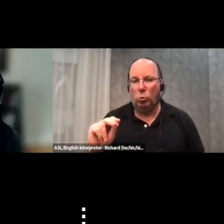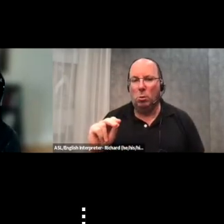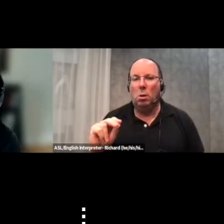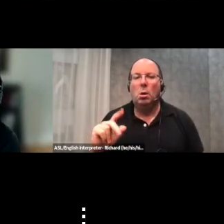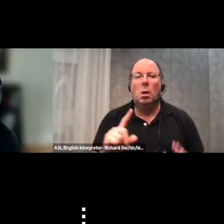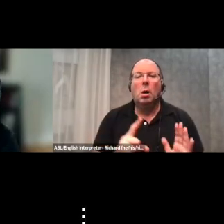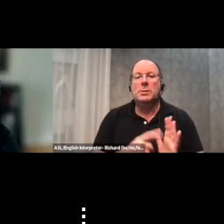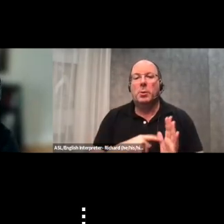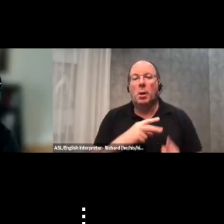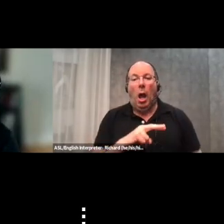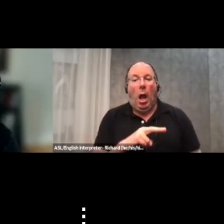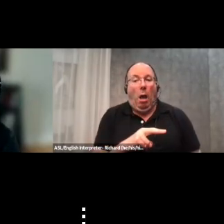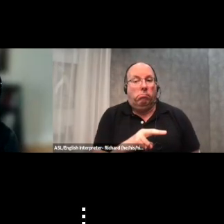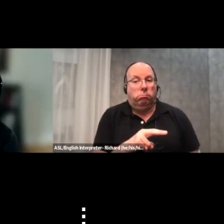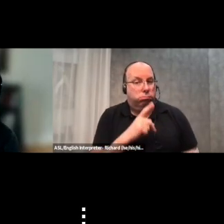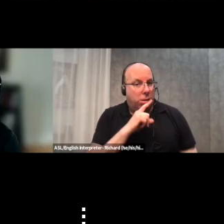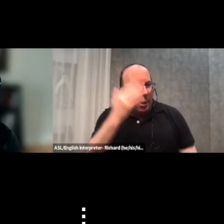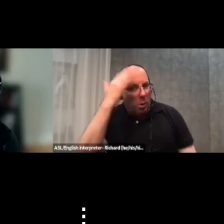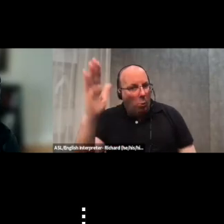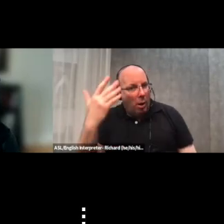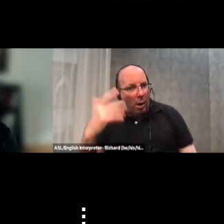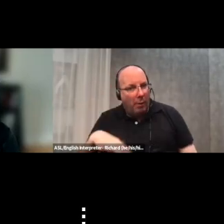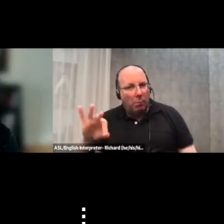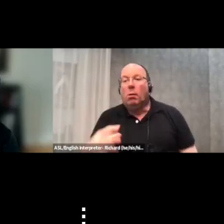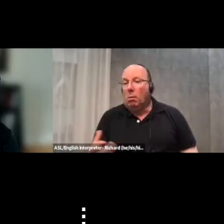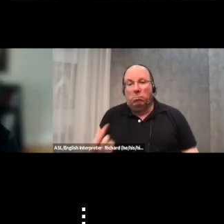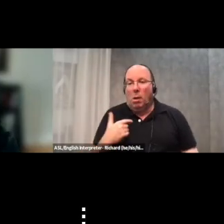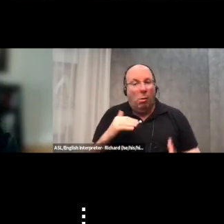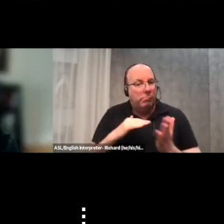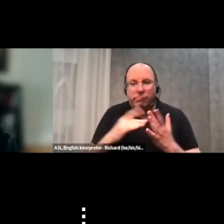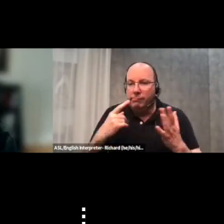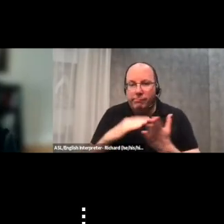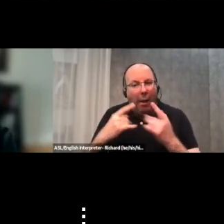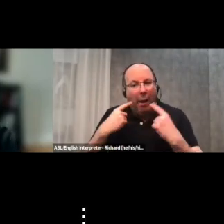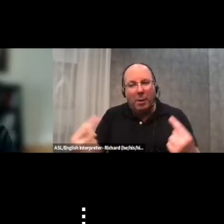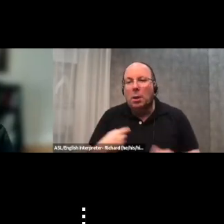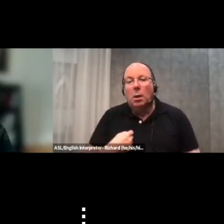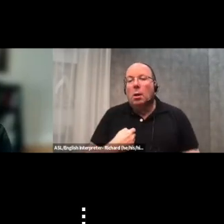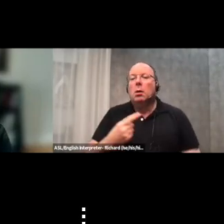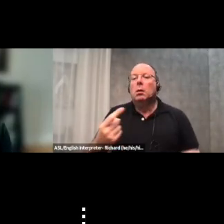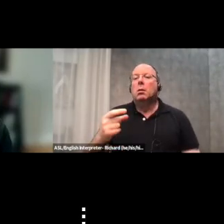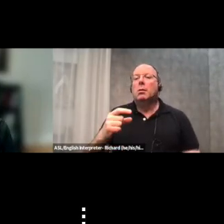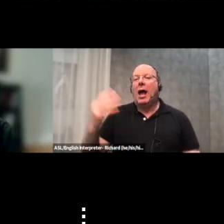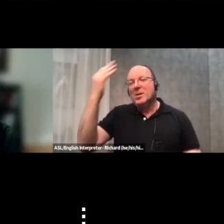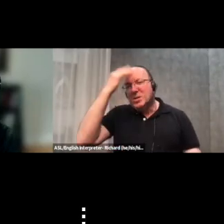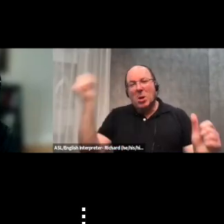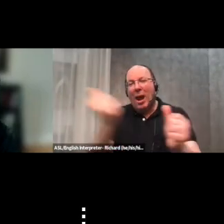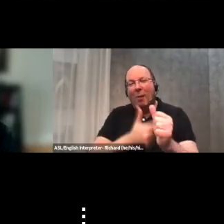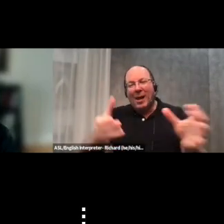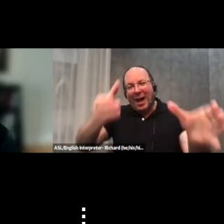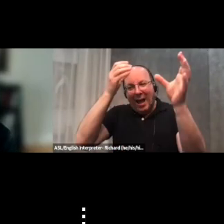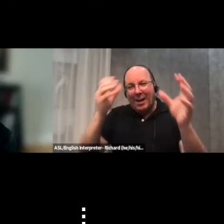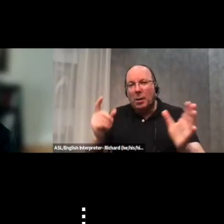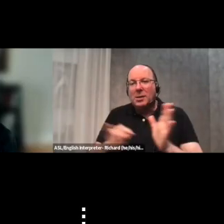say, I don't know, but I'll find out. I do that all the time. I mean, nobody knows every single thing. Sometimes